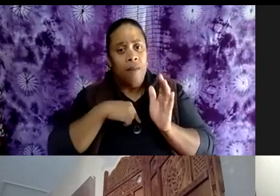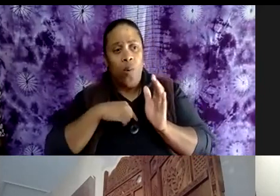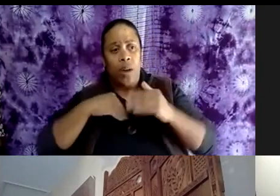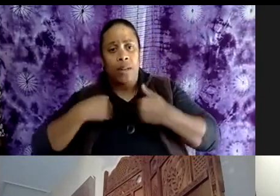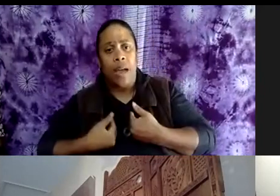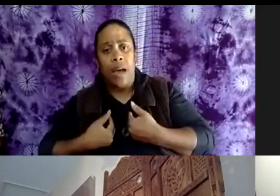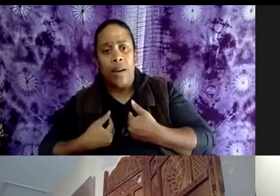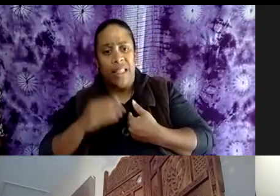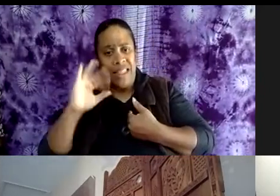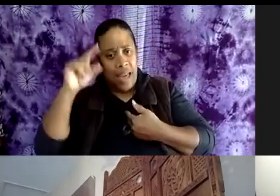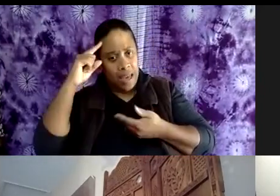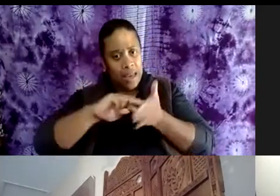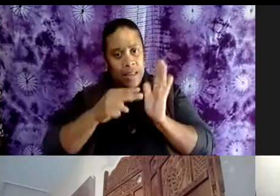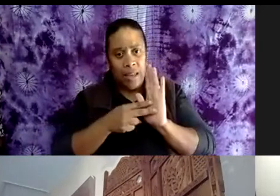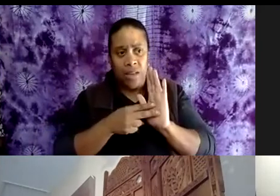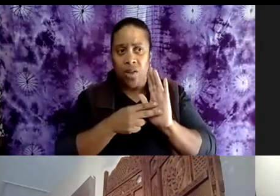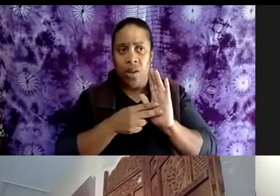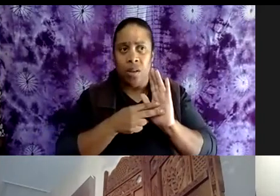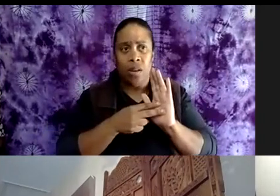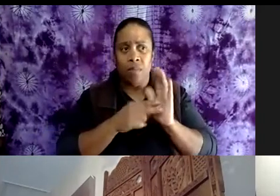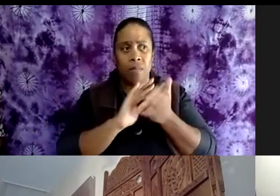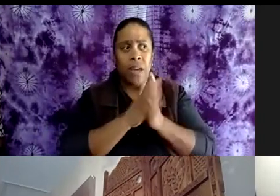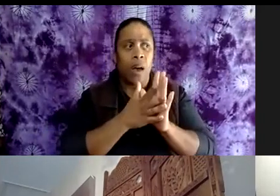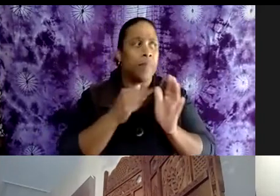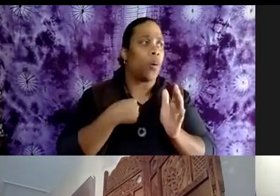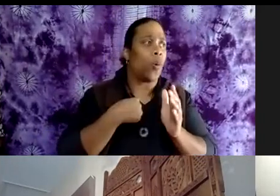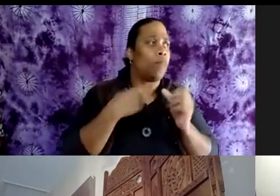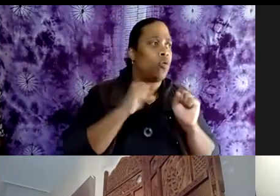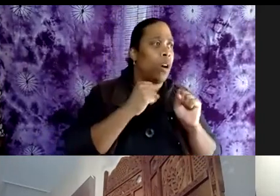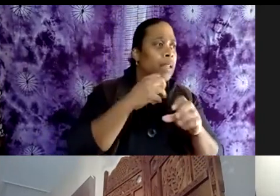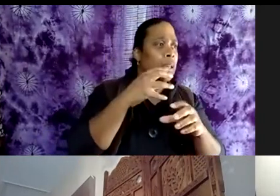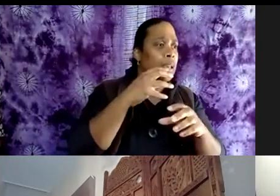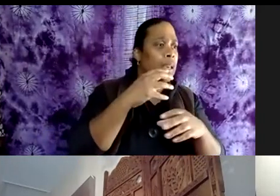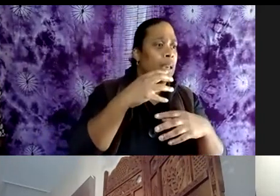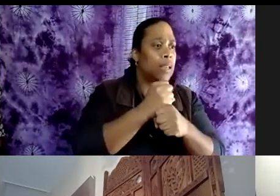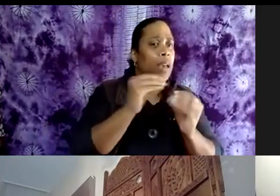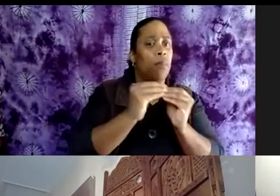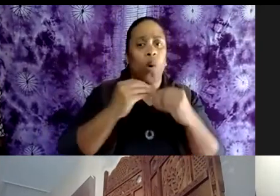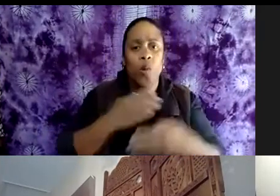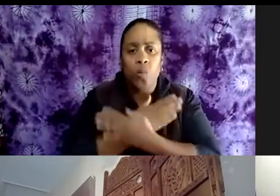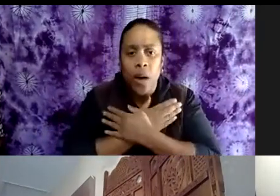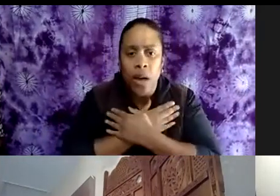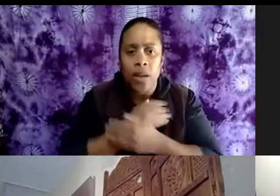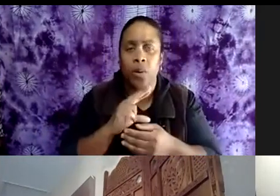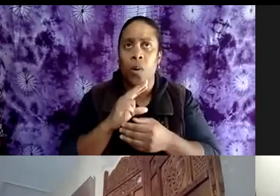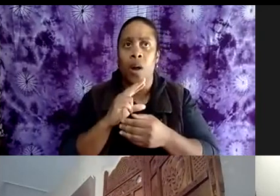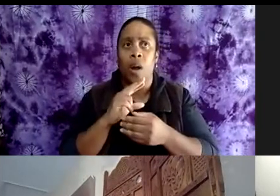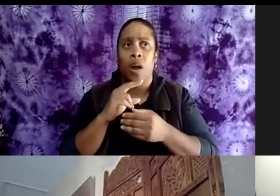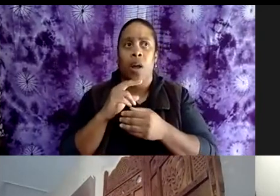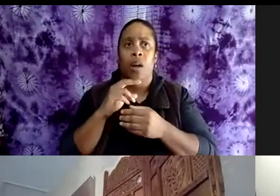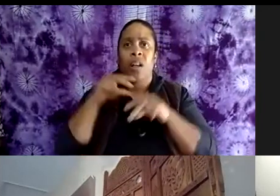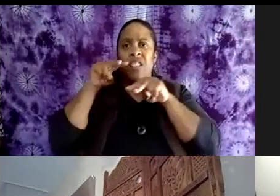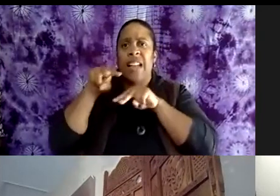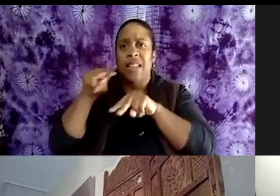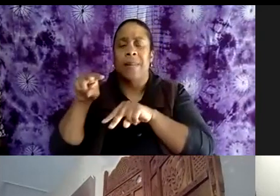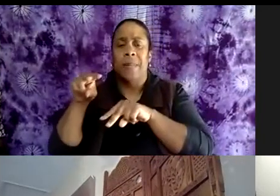trying to somehow get rest, or trying to have an easier day, or anticipating suffering through the day. And